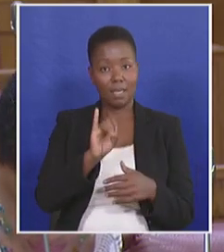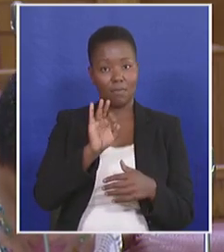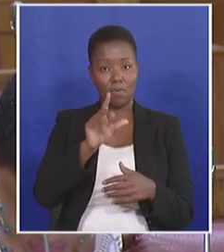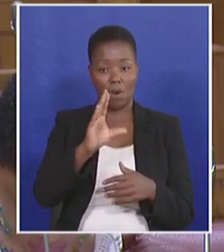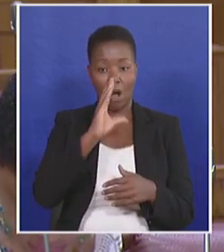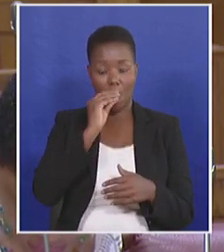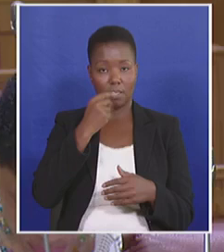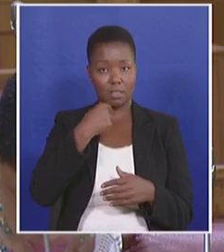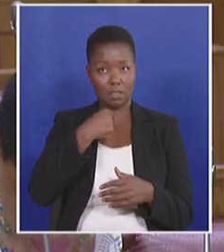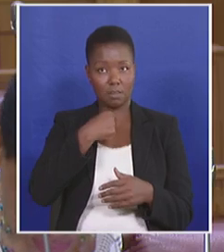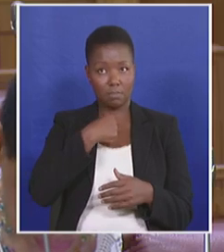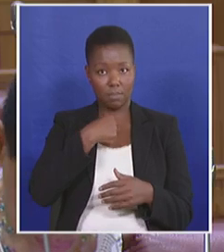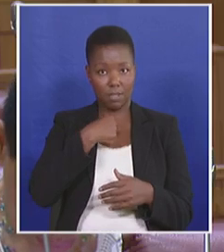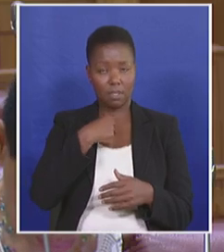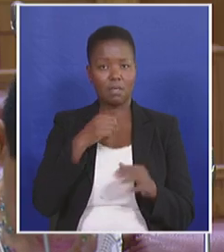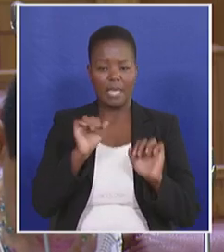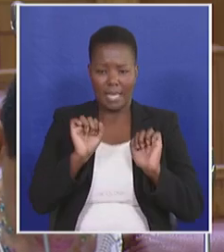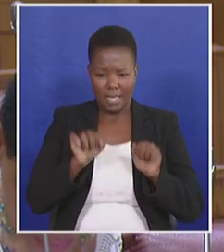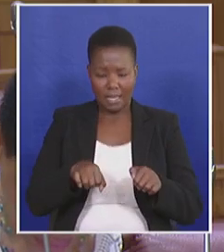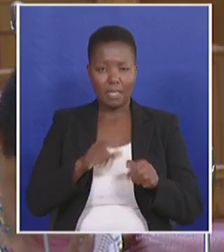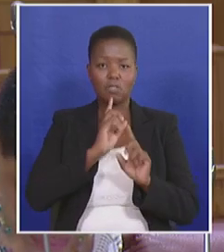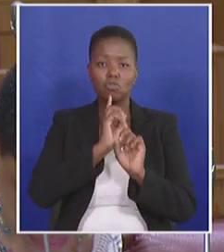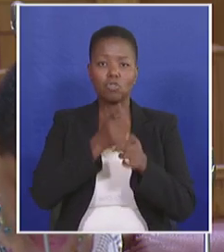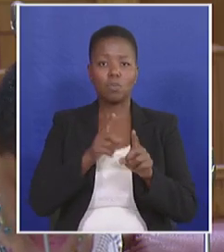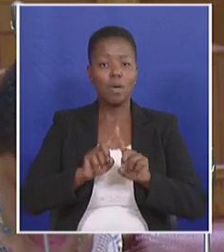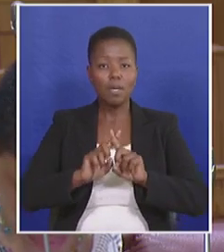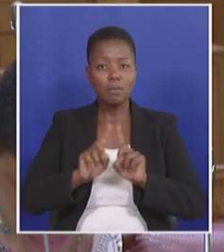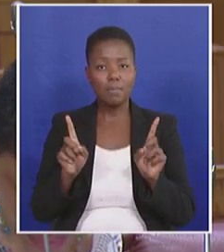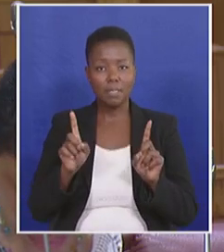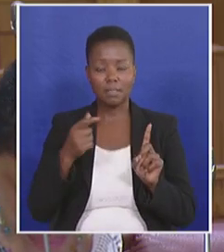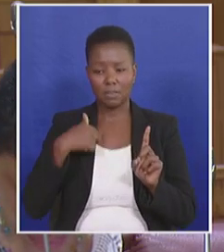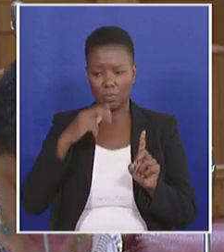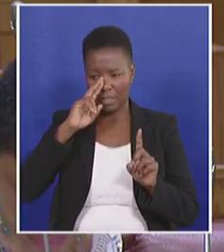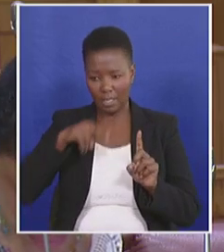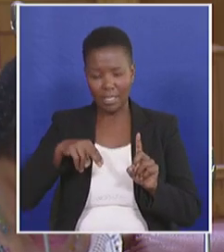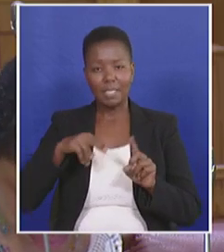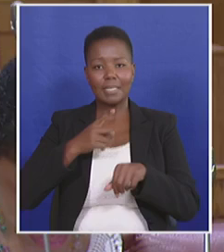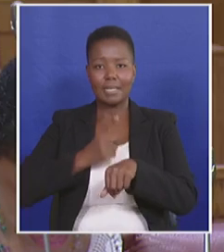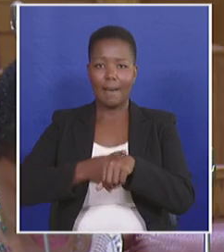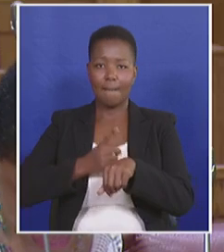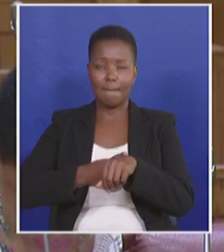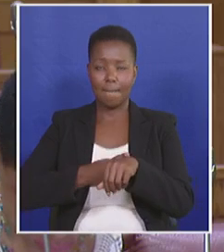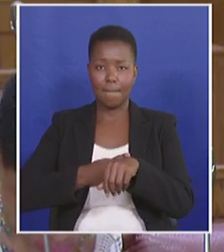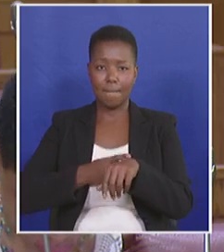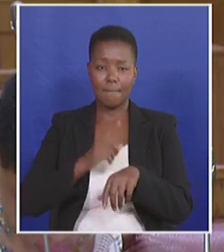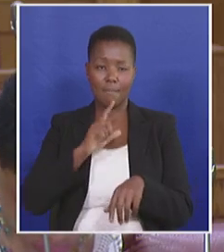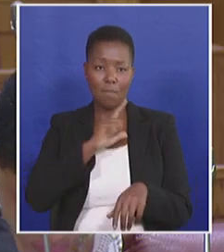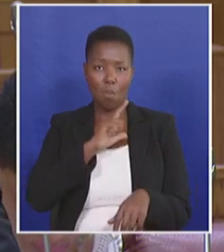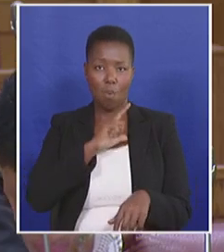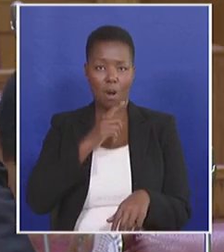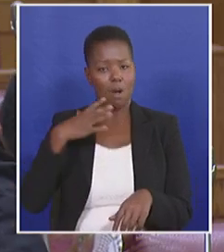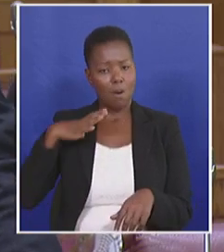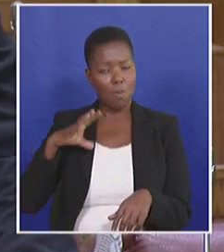an example, I can respond to it, yes, but I would need time to also respond to it, because then I would need to